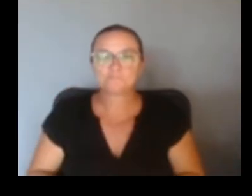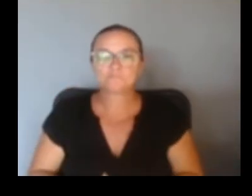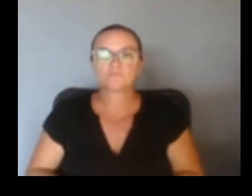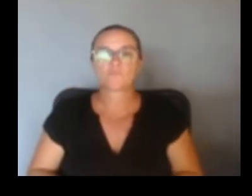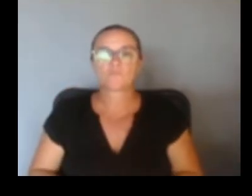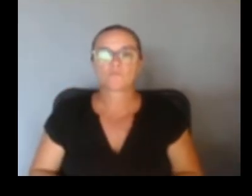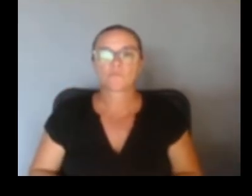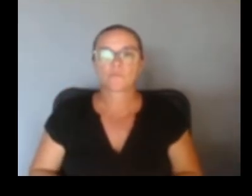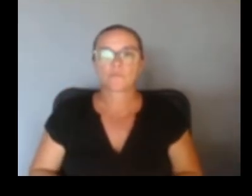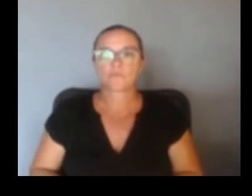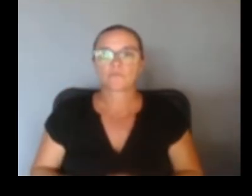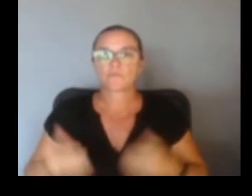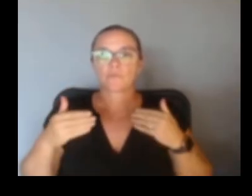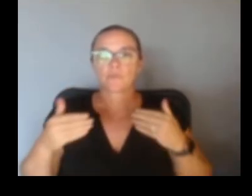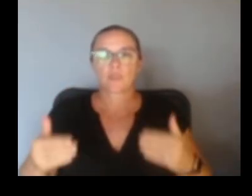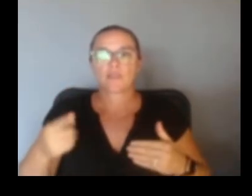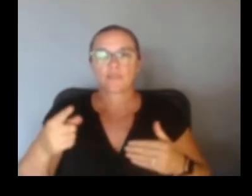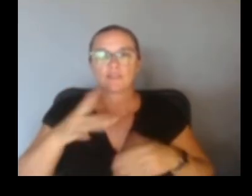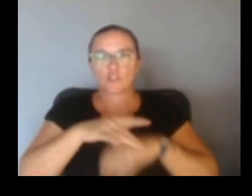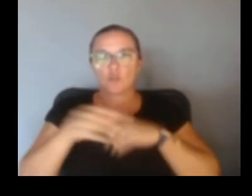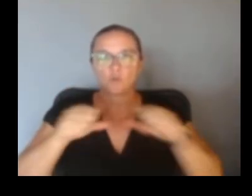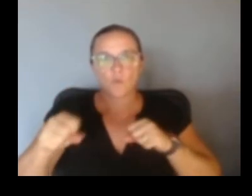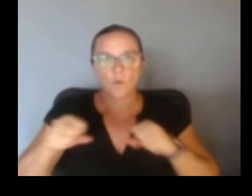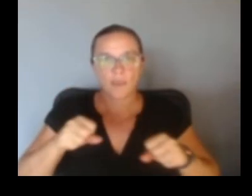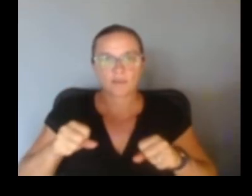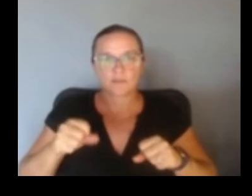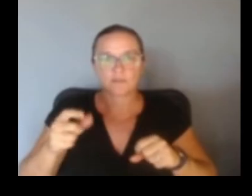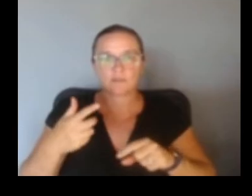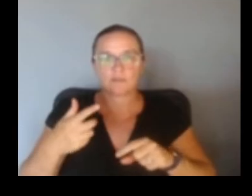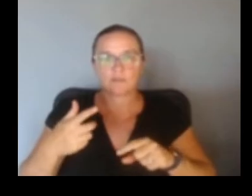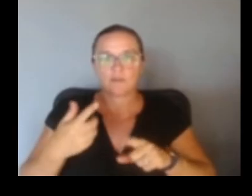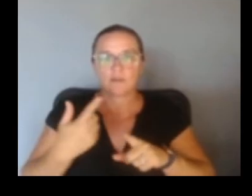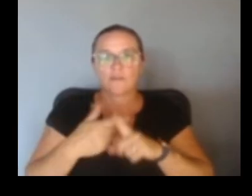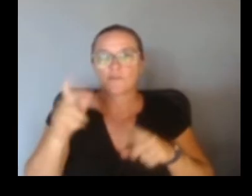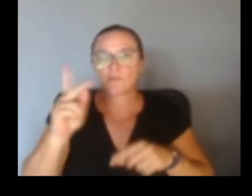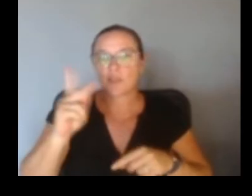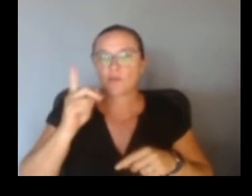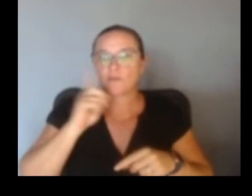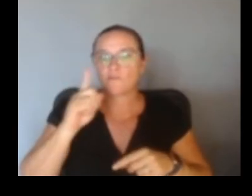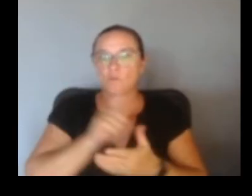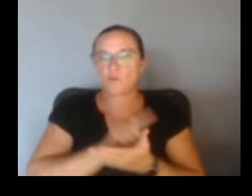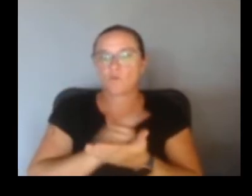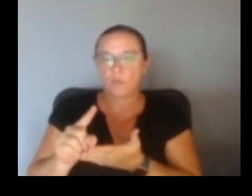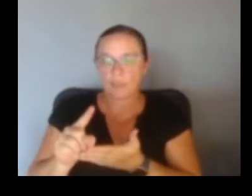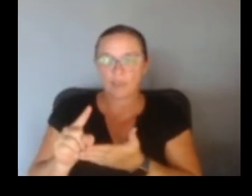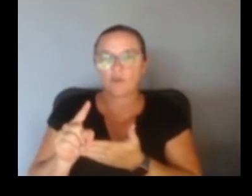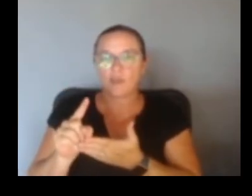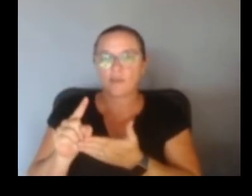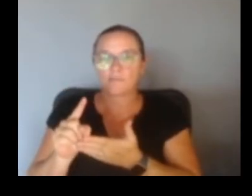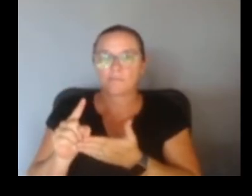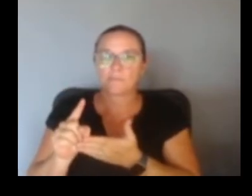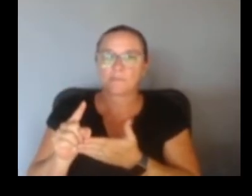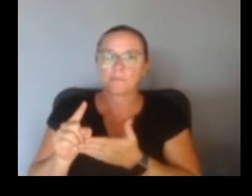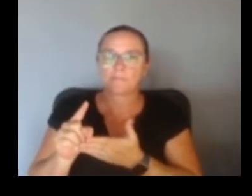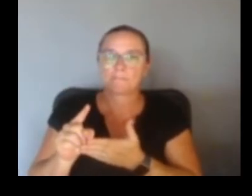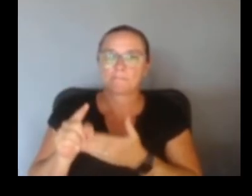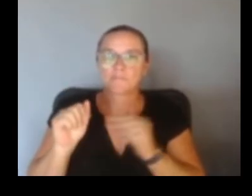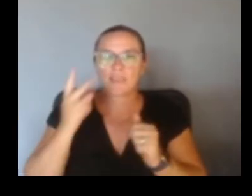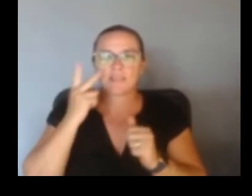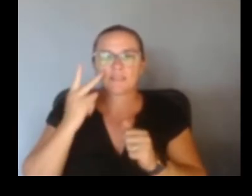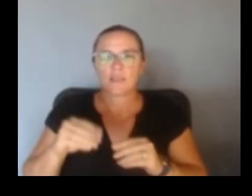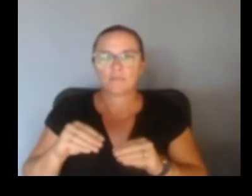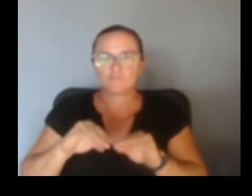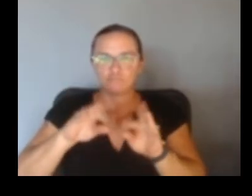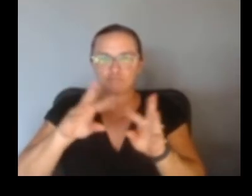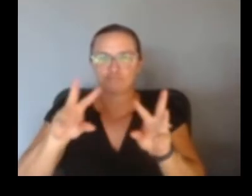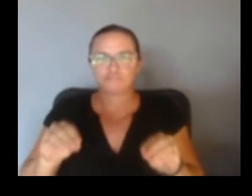Moving forward, once again, here is our earthquakes for Kīlauea for the last week. We see a flurry of events